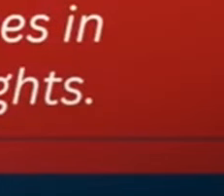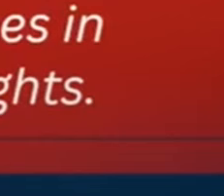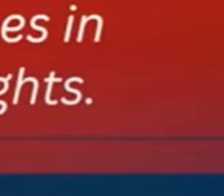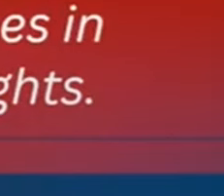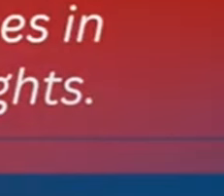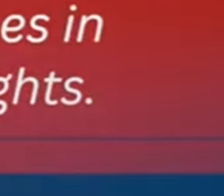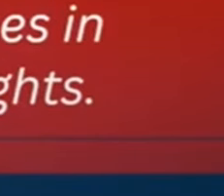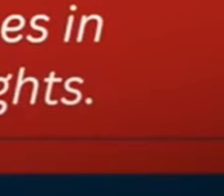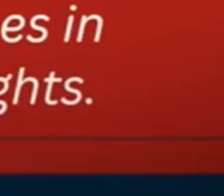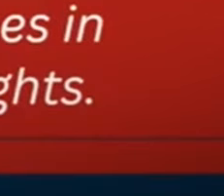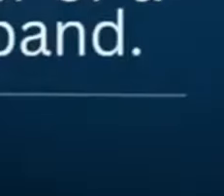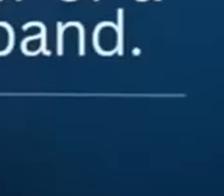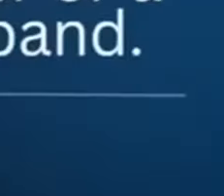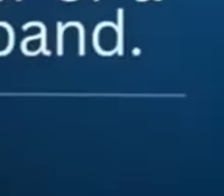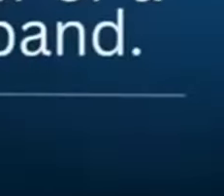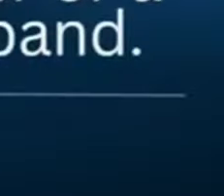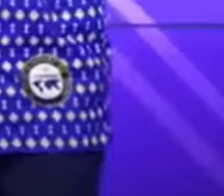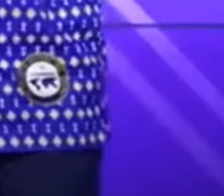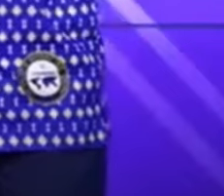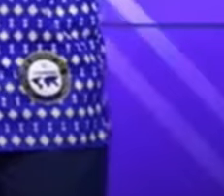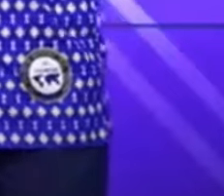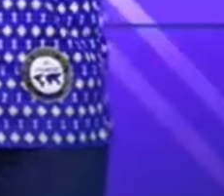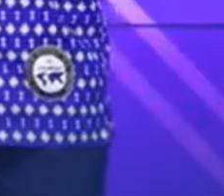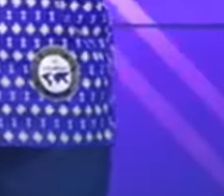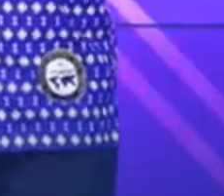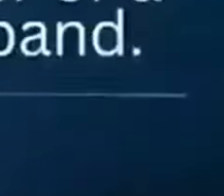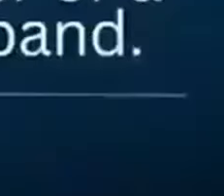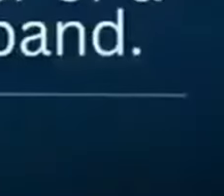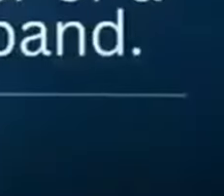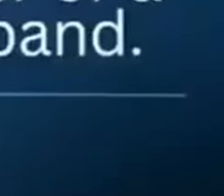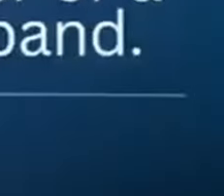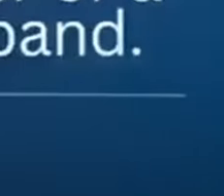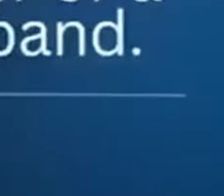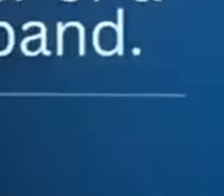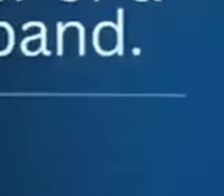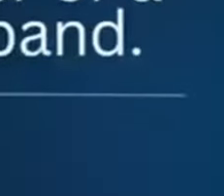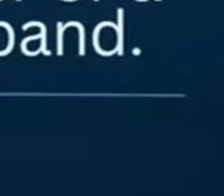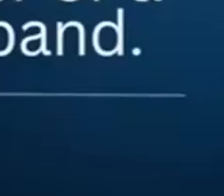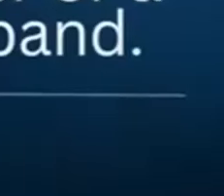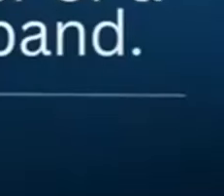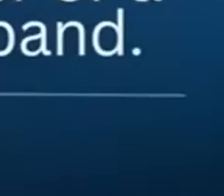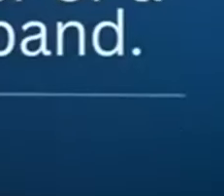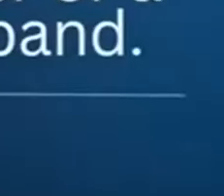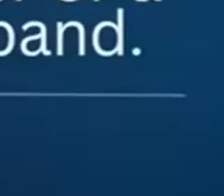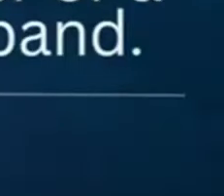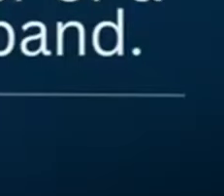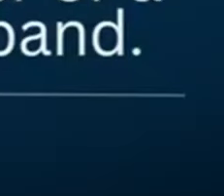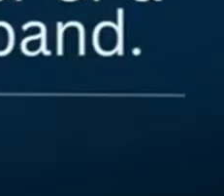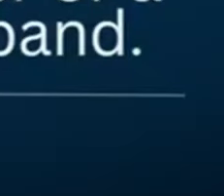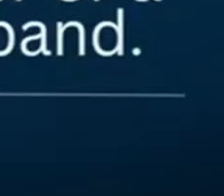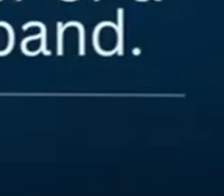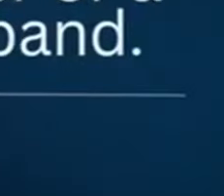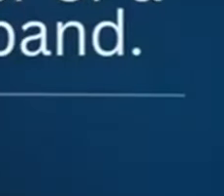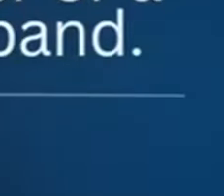wisdom becomes very critical when you are a leader, when you are a father, when you are